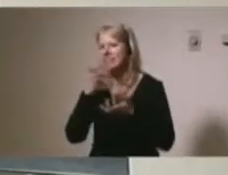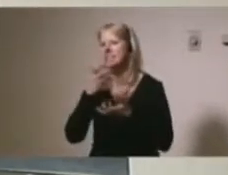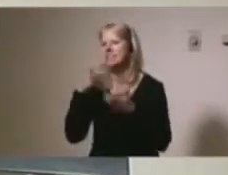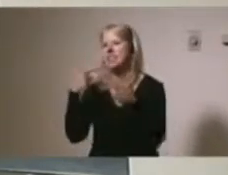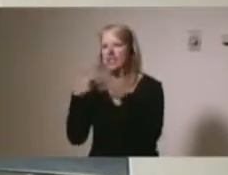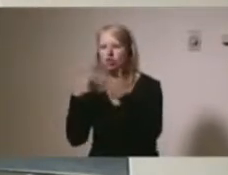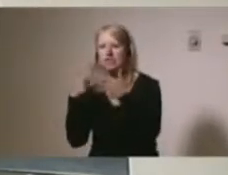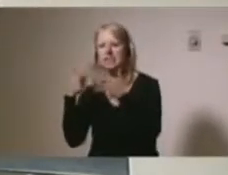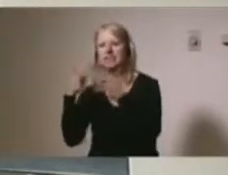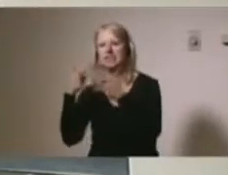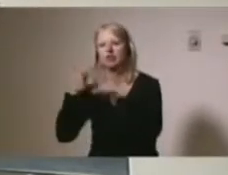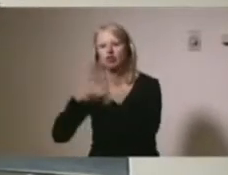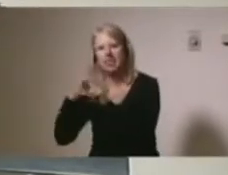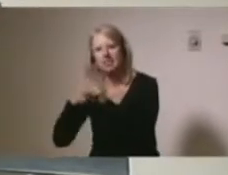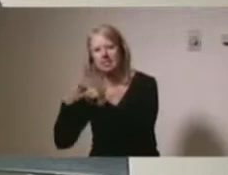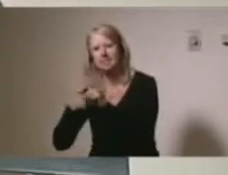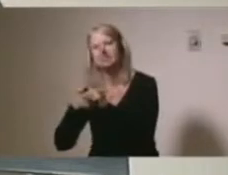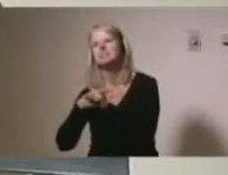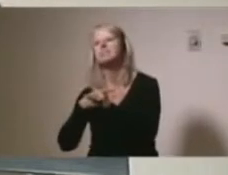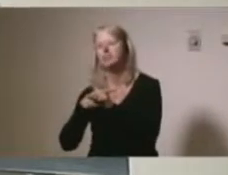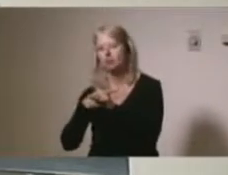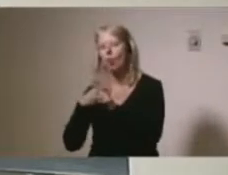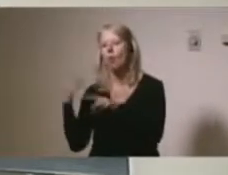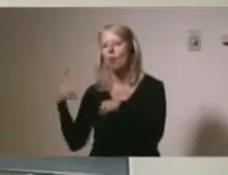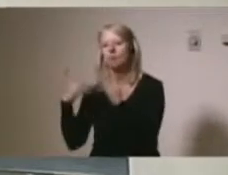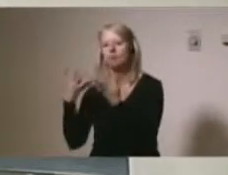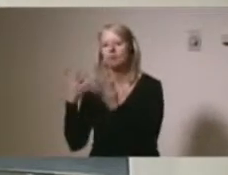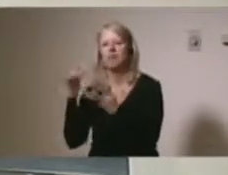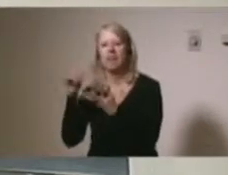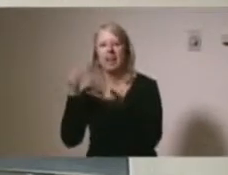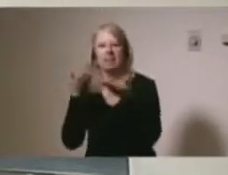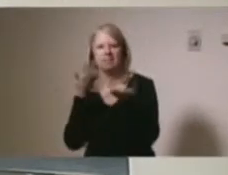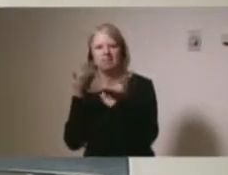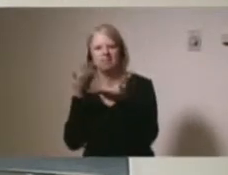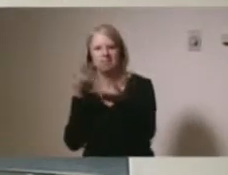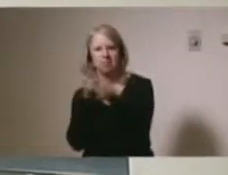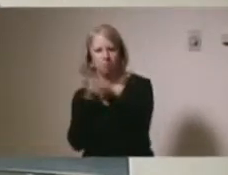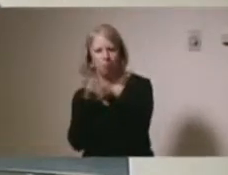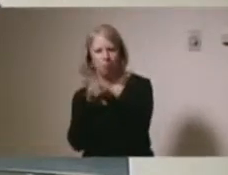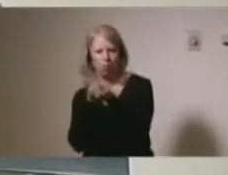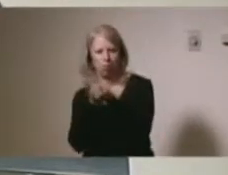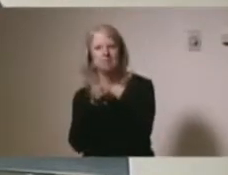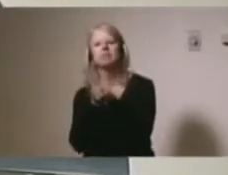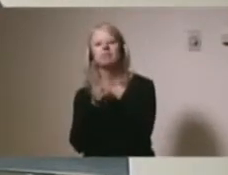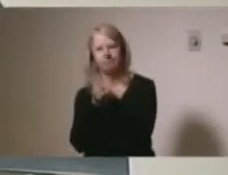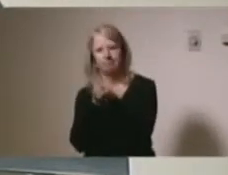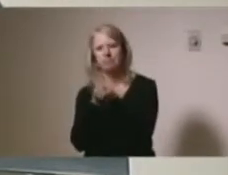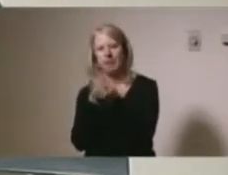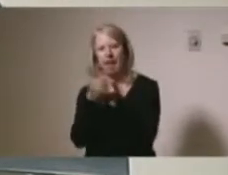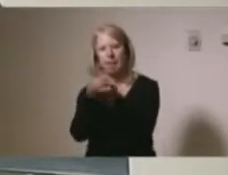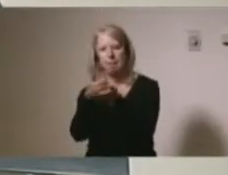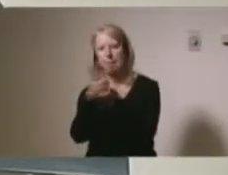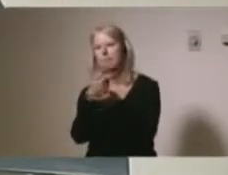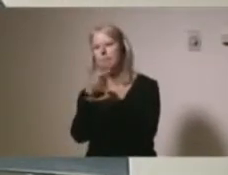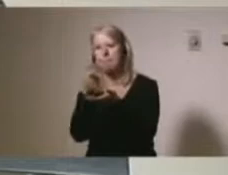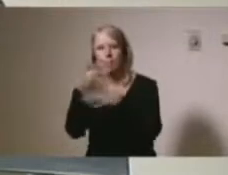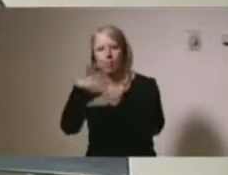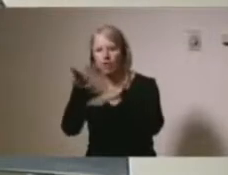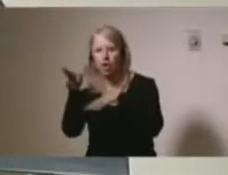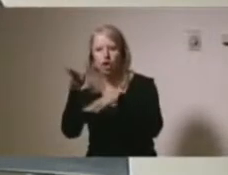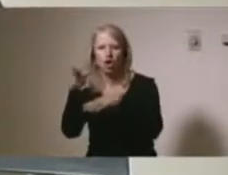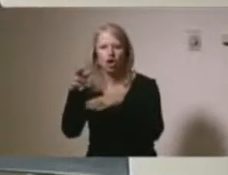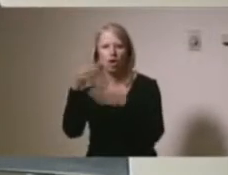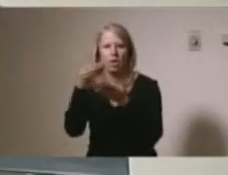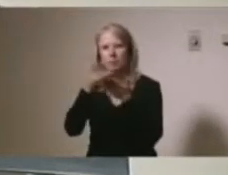rent. So that service Support exists to link them, to refer them